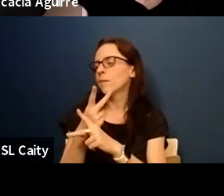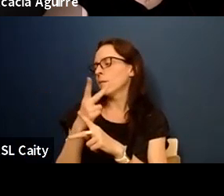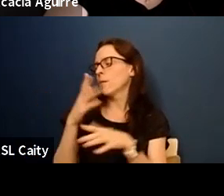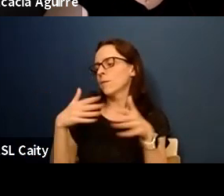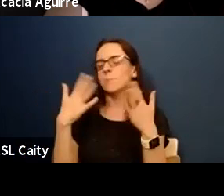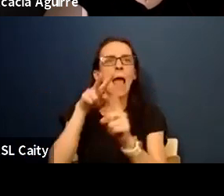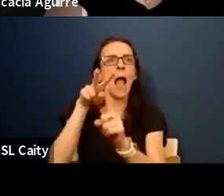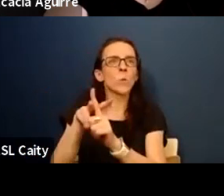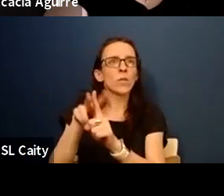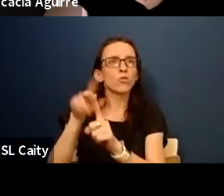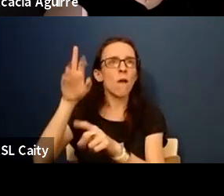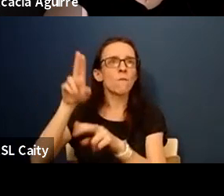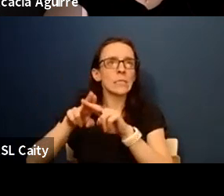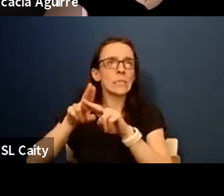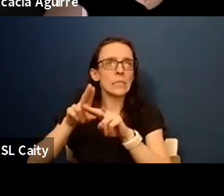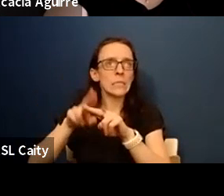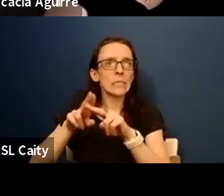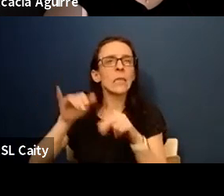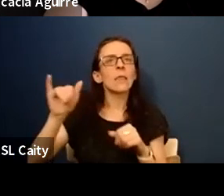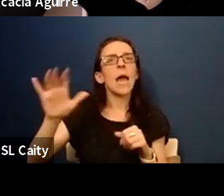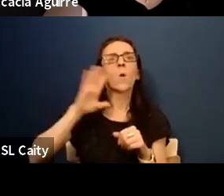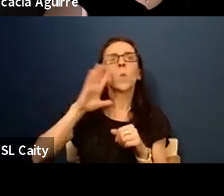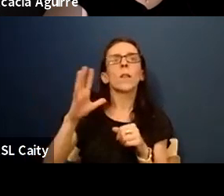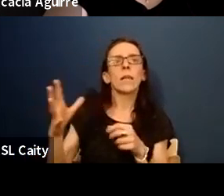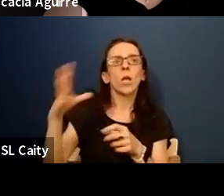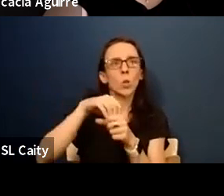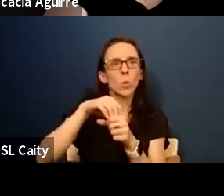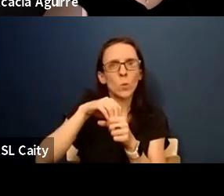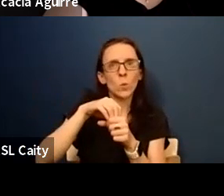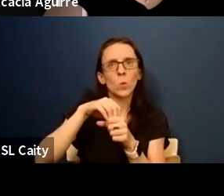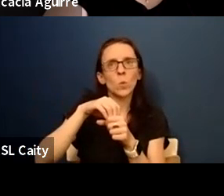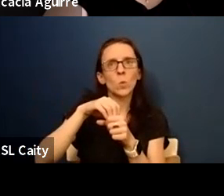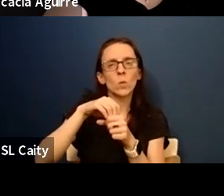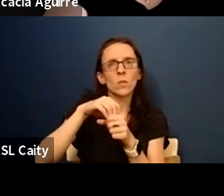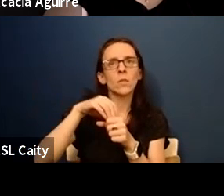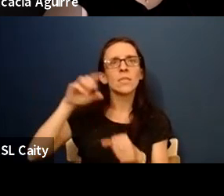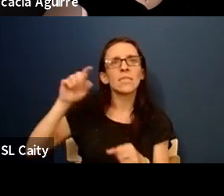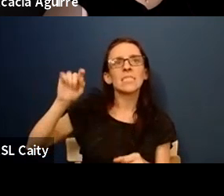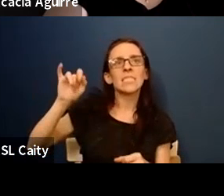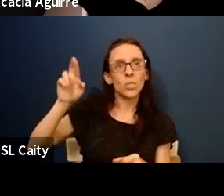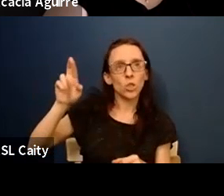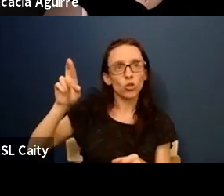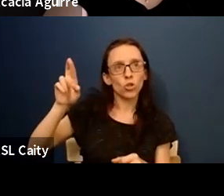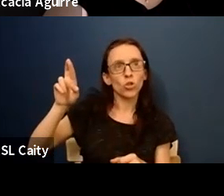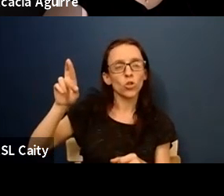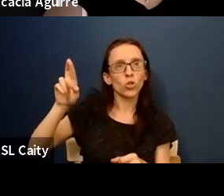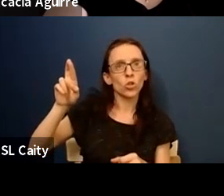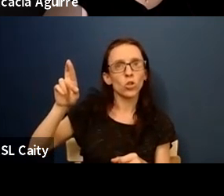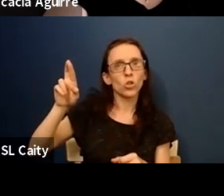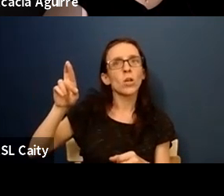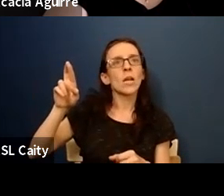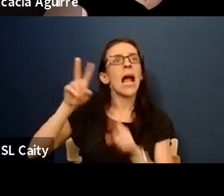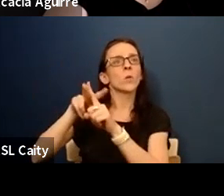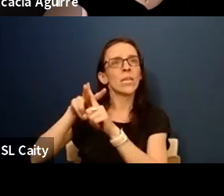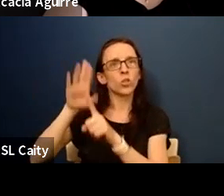allocation of seats that would include that tier allocation by